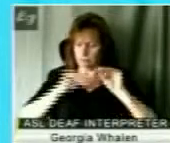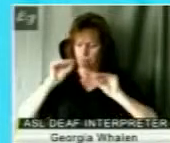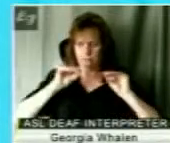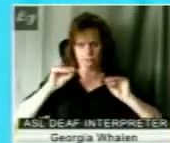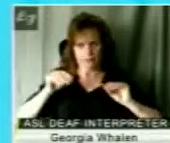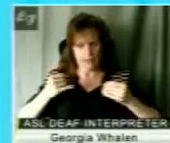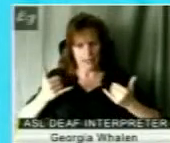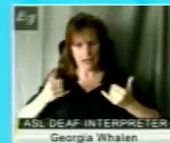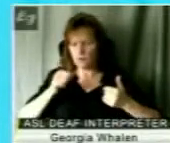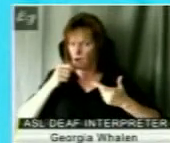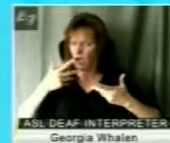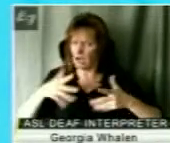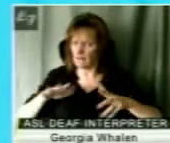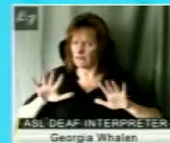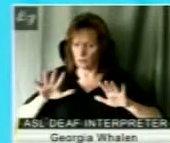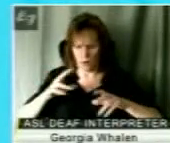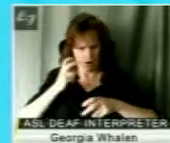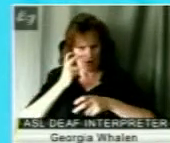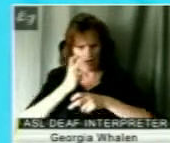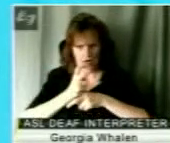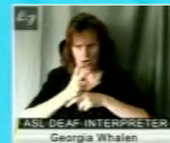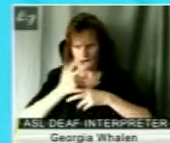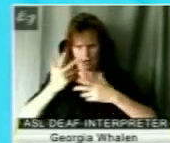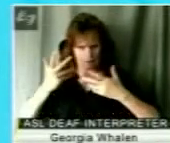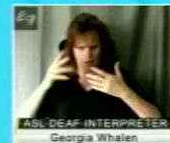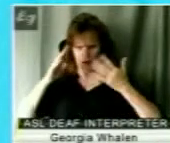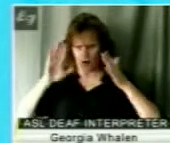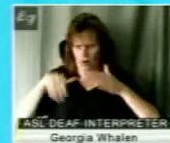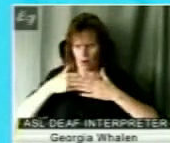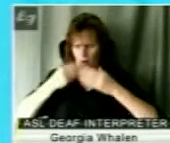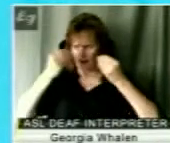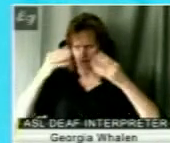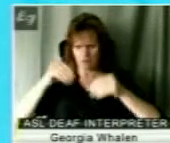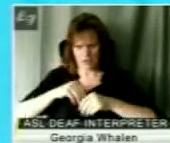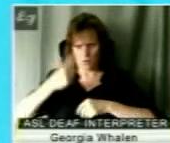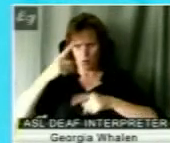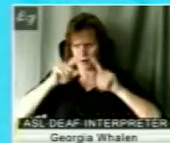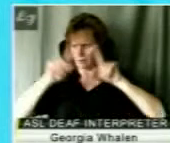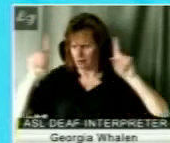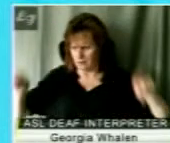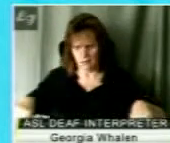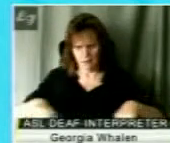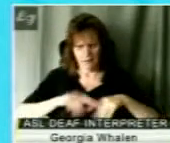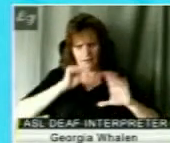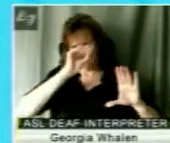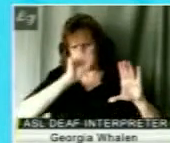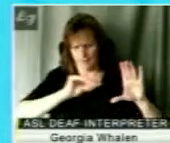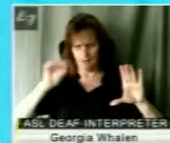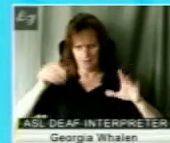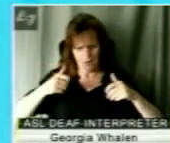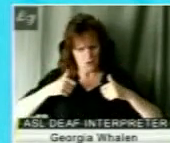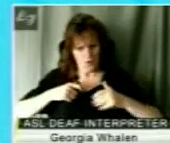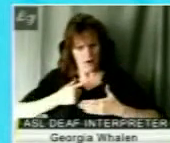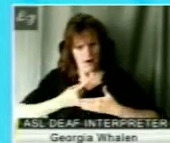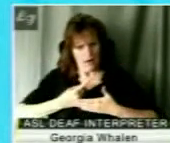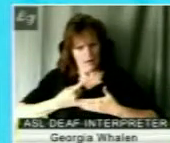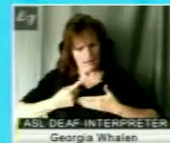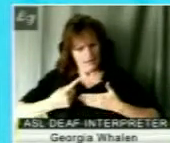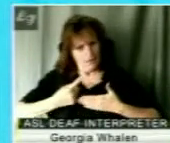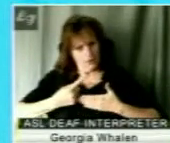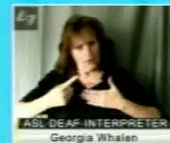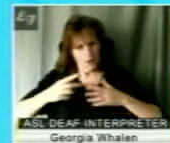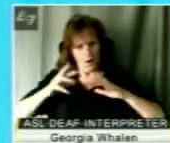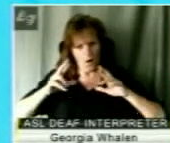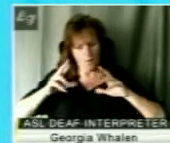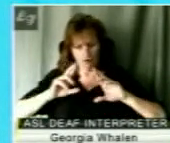information on one map and make sure it's interpretable. So we've been working on that this week and looking to get that up. I'm hopeful, fingers crossed, that we'll have it for you